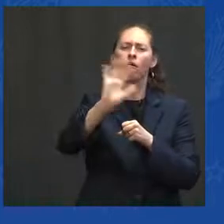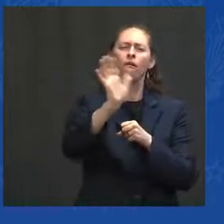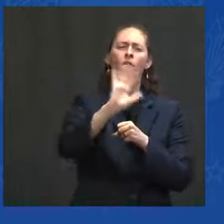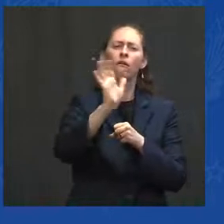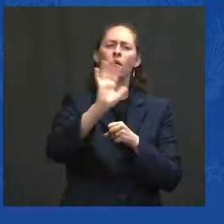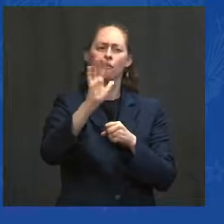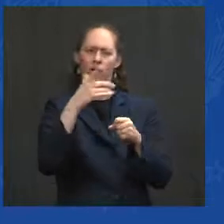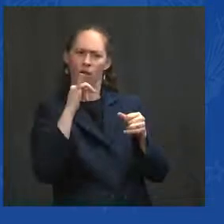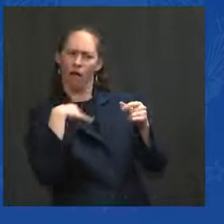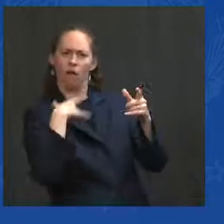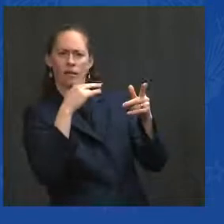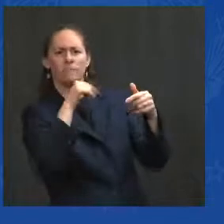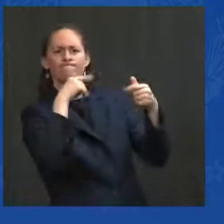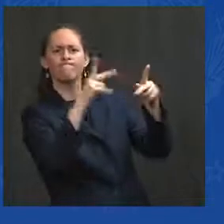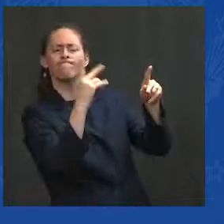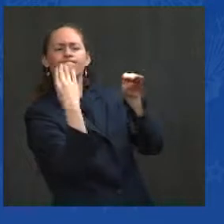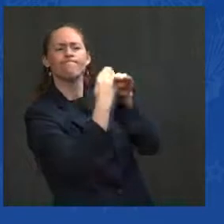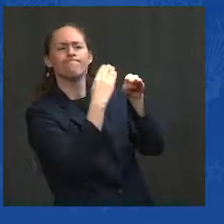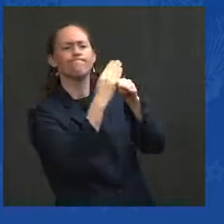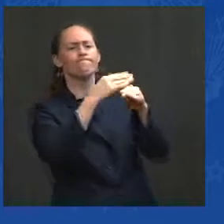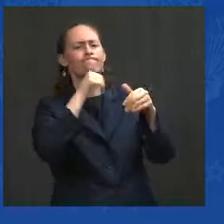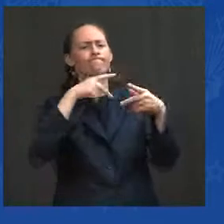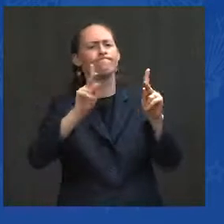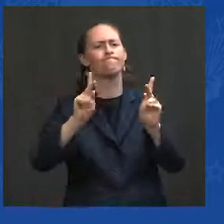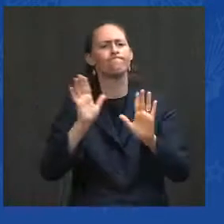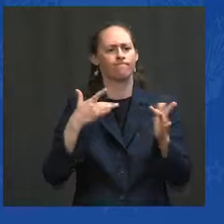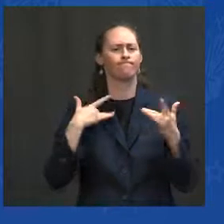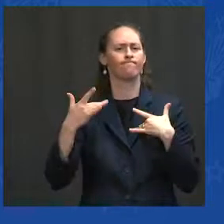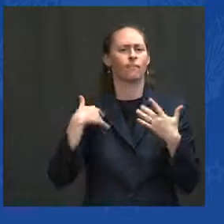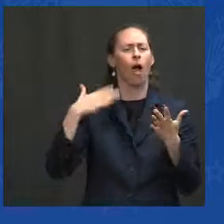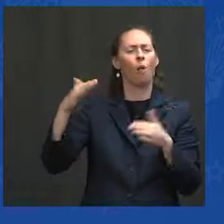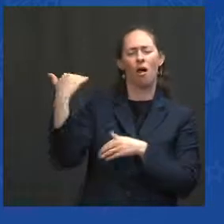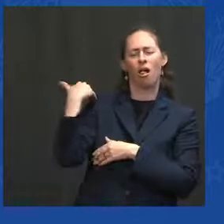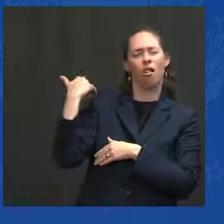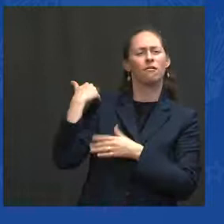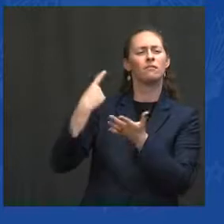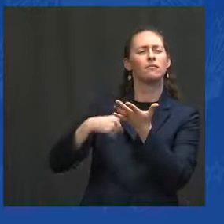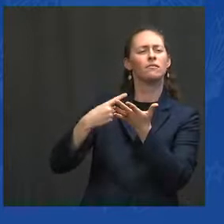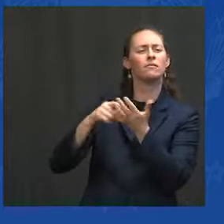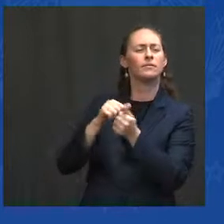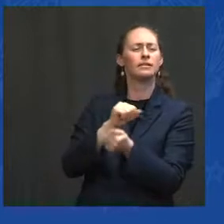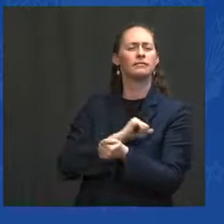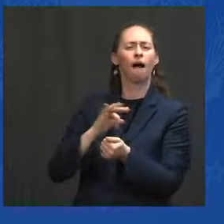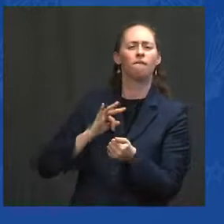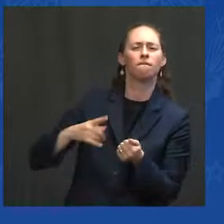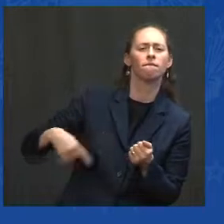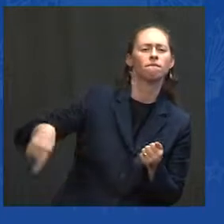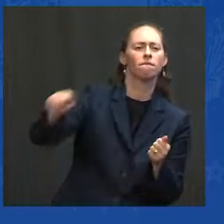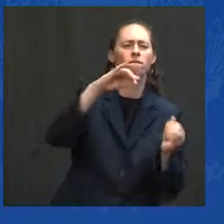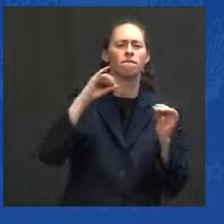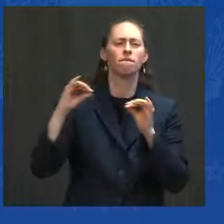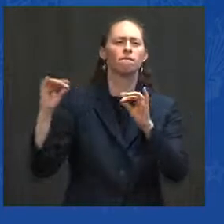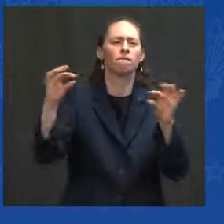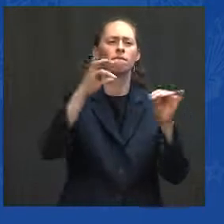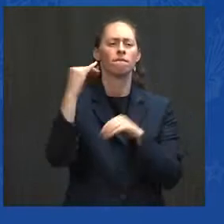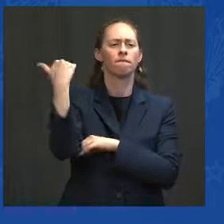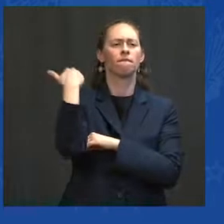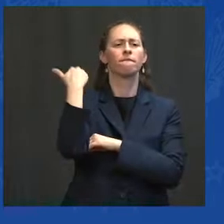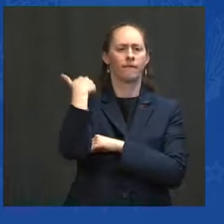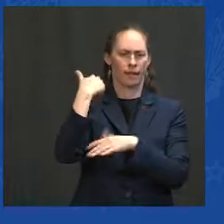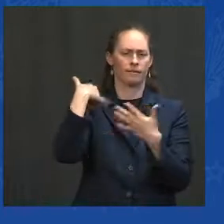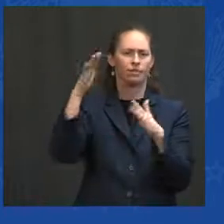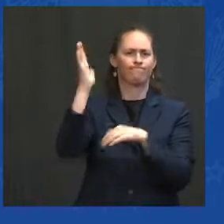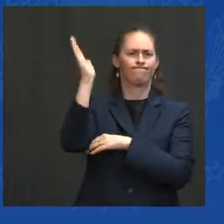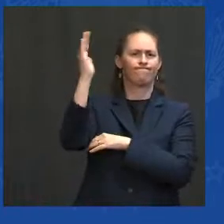just reminiscing with my staff, back in 2018 at the Brookings Institution, where I talked about